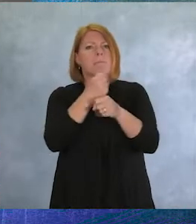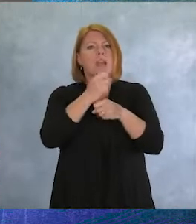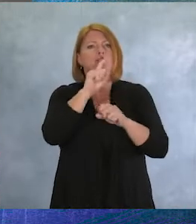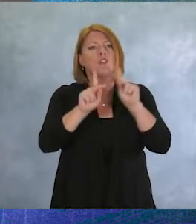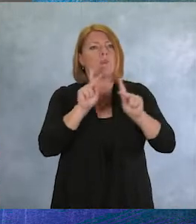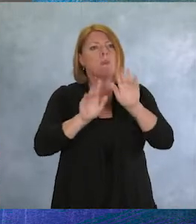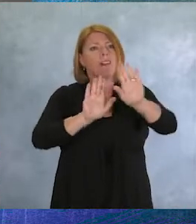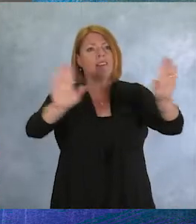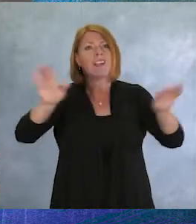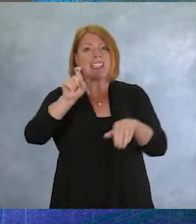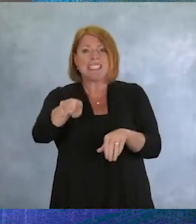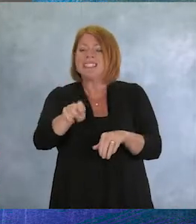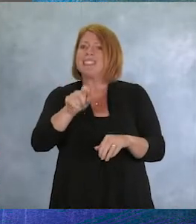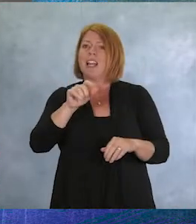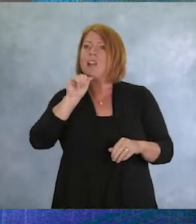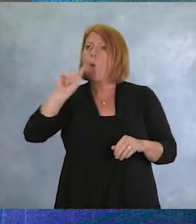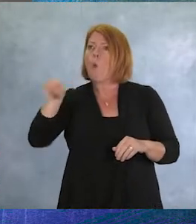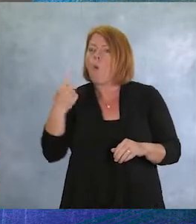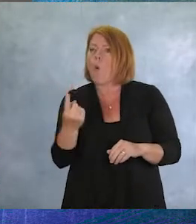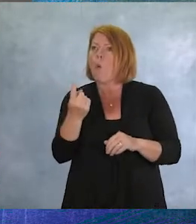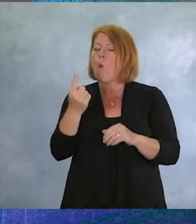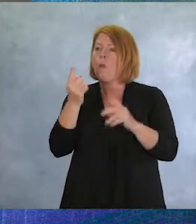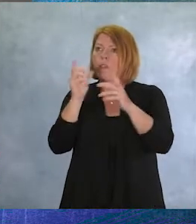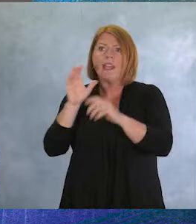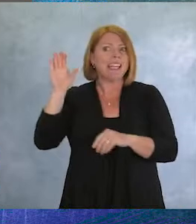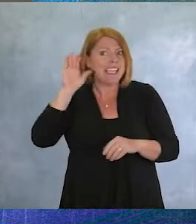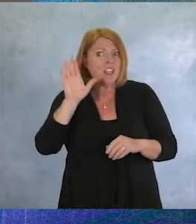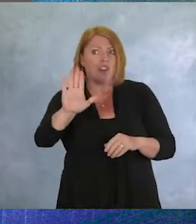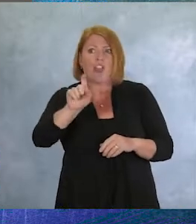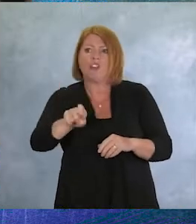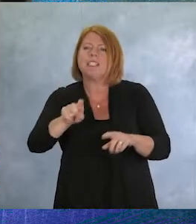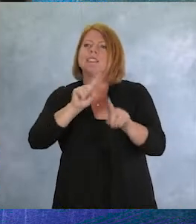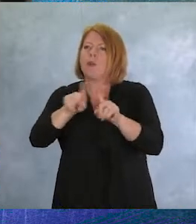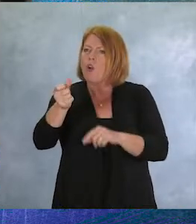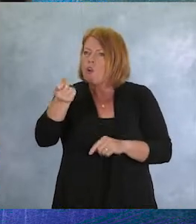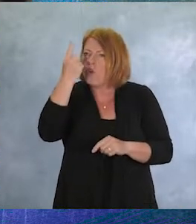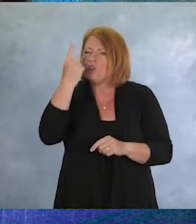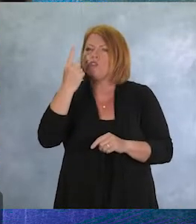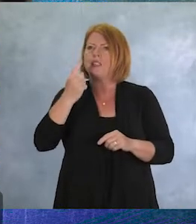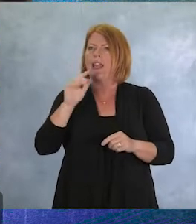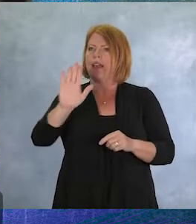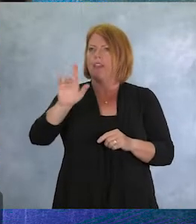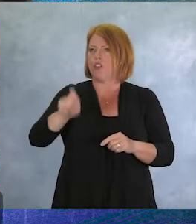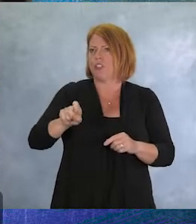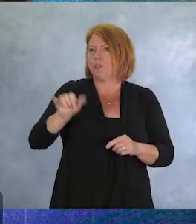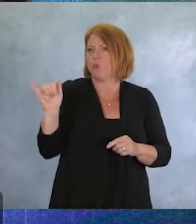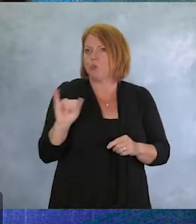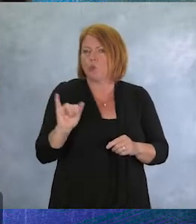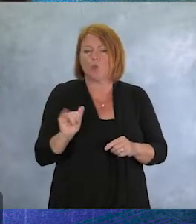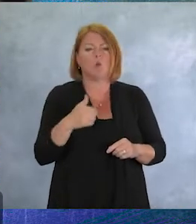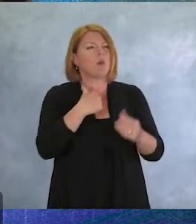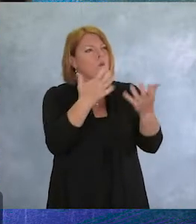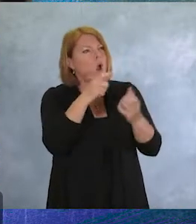ensure that the needs of others are not only heard, but understood. We want you to know